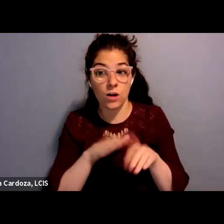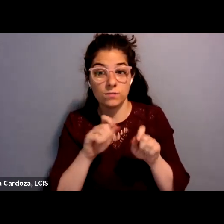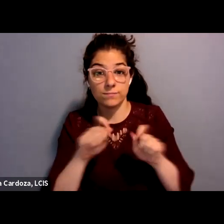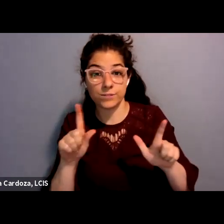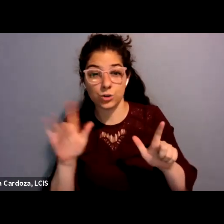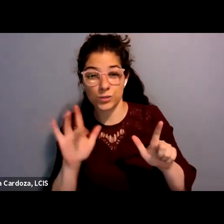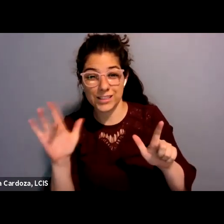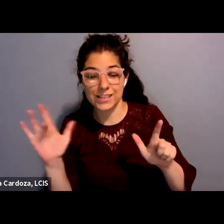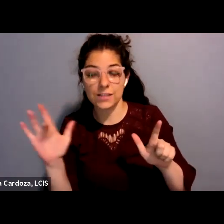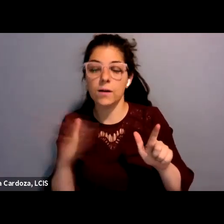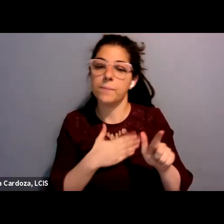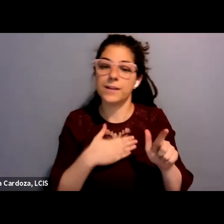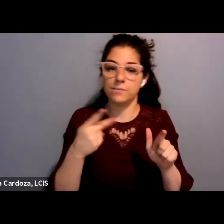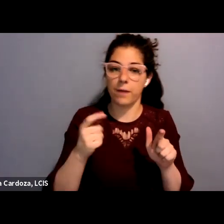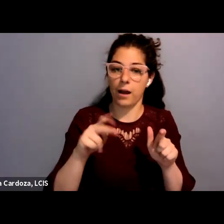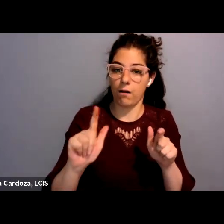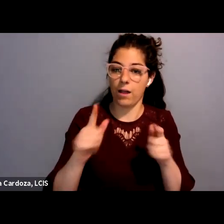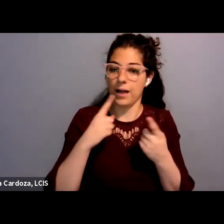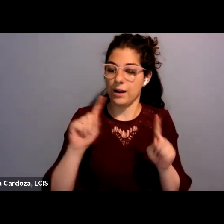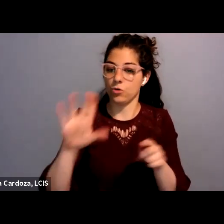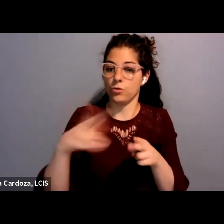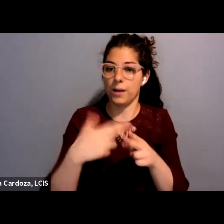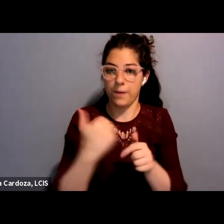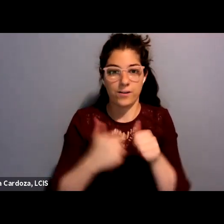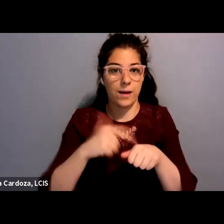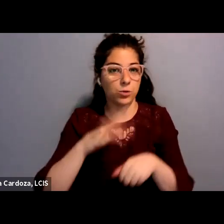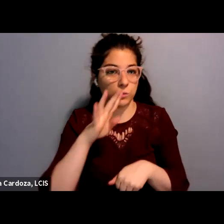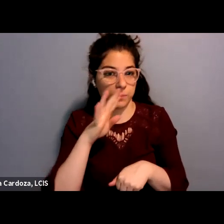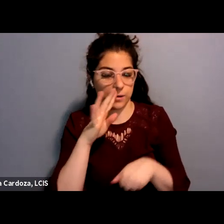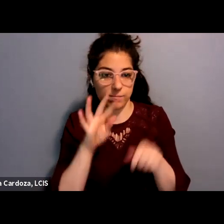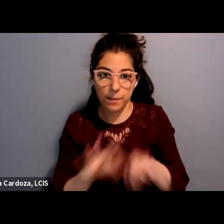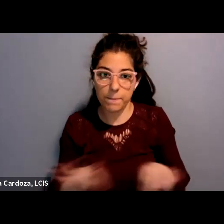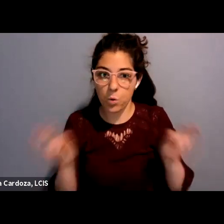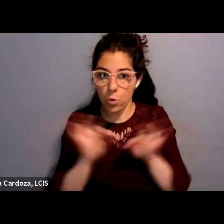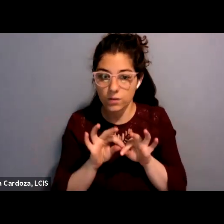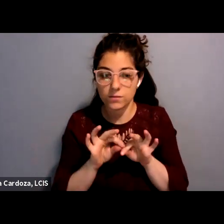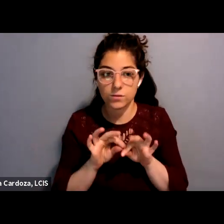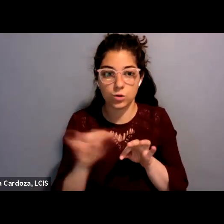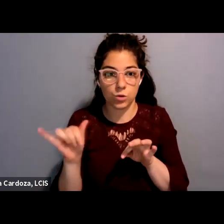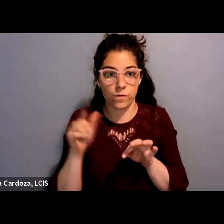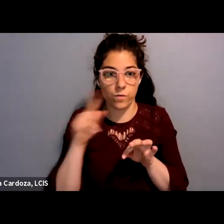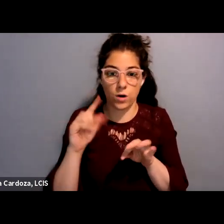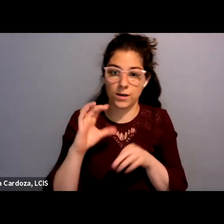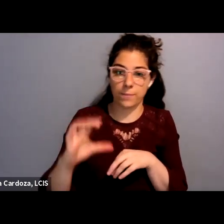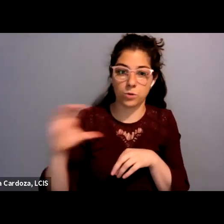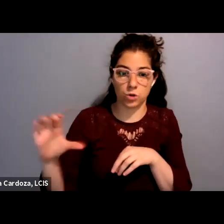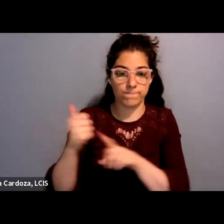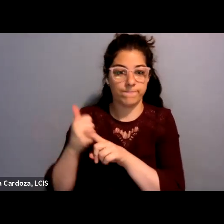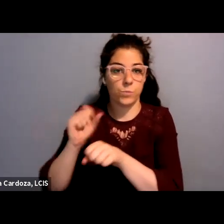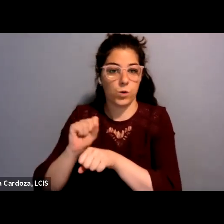the panelists to please announce your name each time you speak, as this is important as well for the captioners who are working